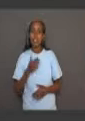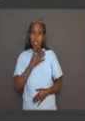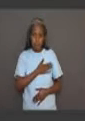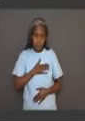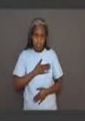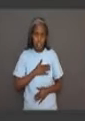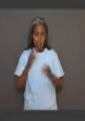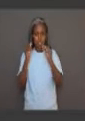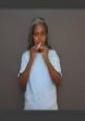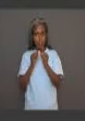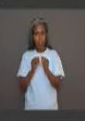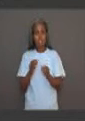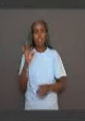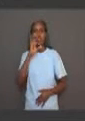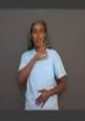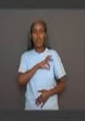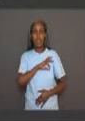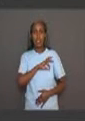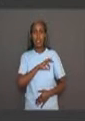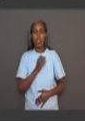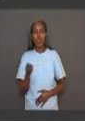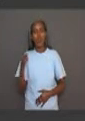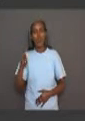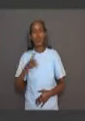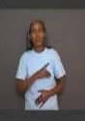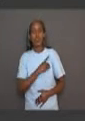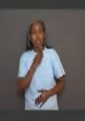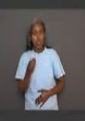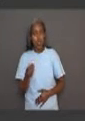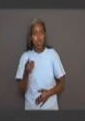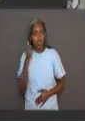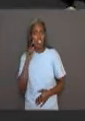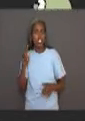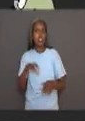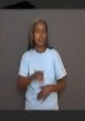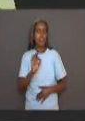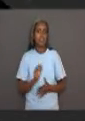Please calculate the profit or loss she has made.